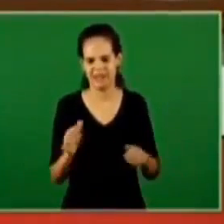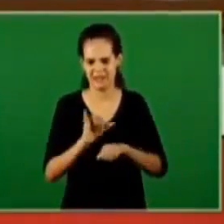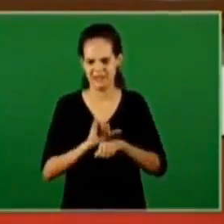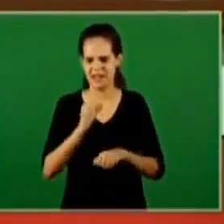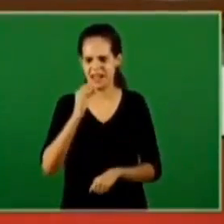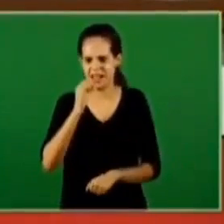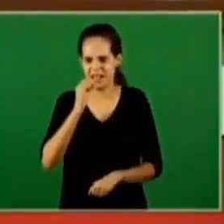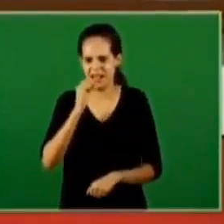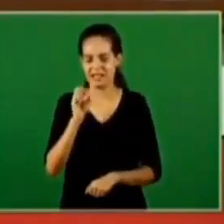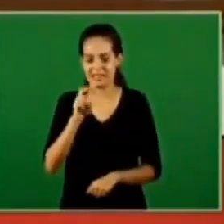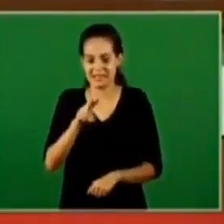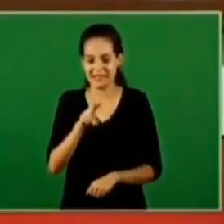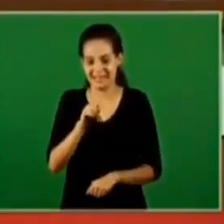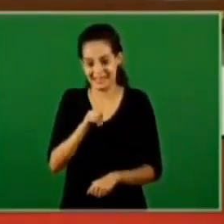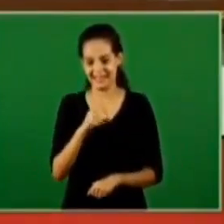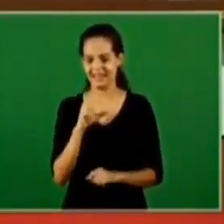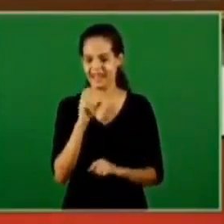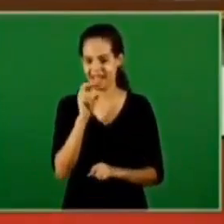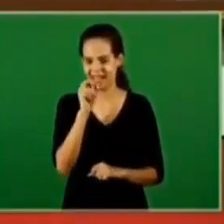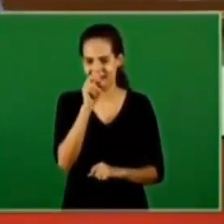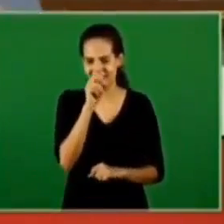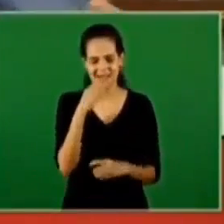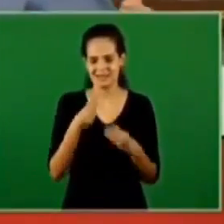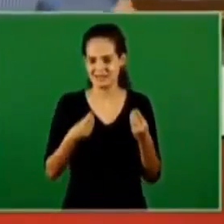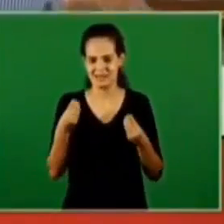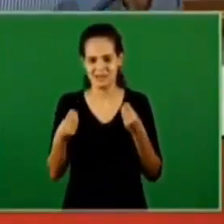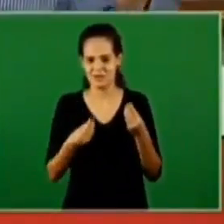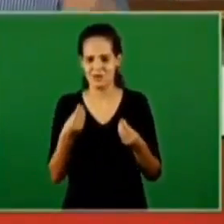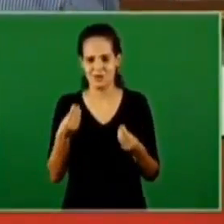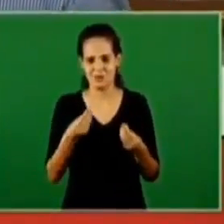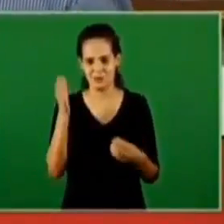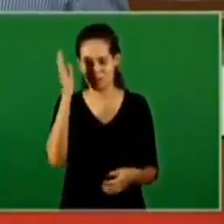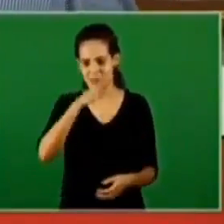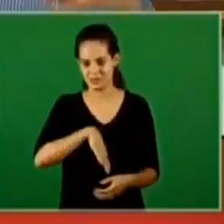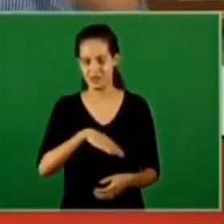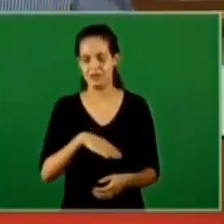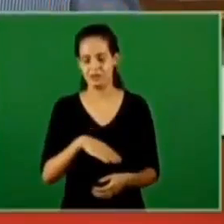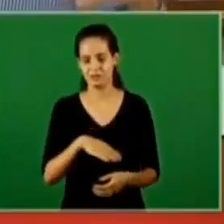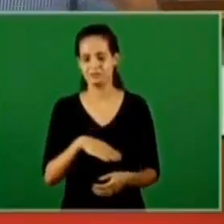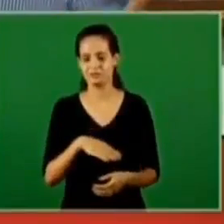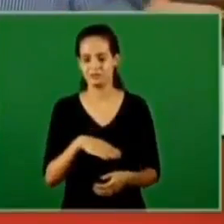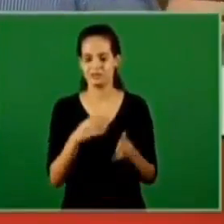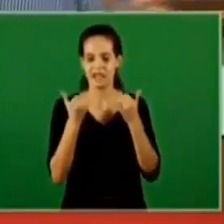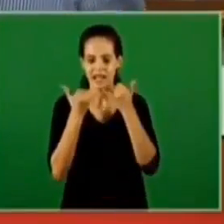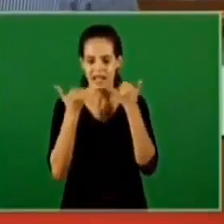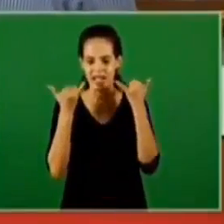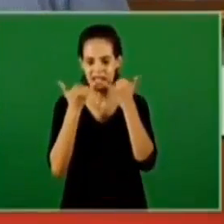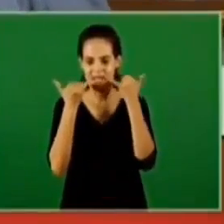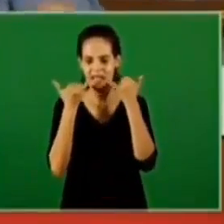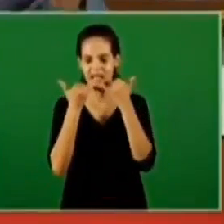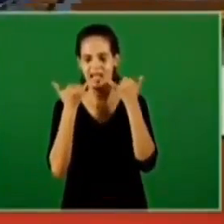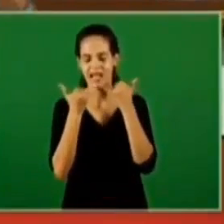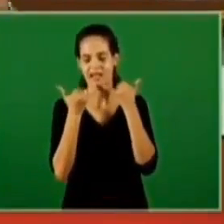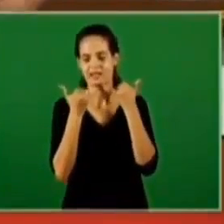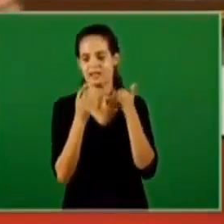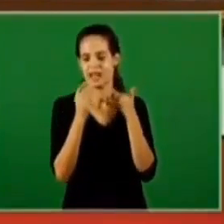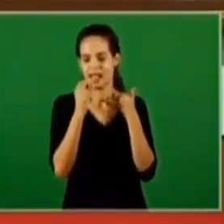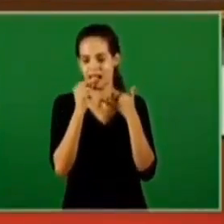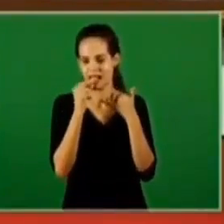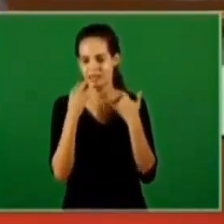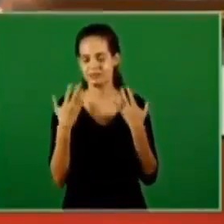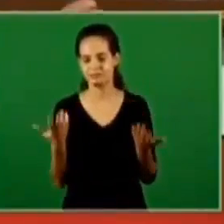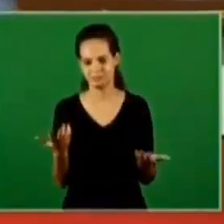example, if there's a cancer there, there's nothing that will prevent it from growing. Those are tissues that are